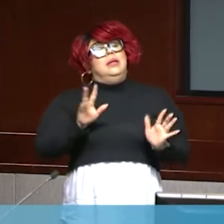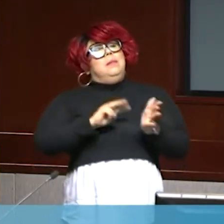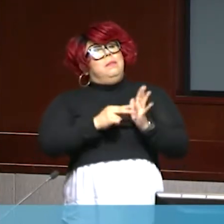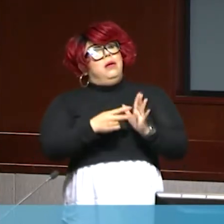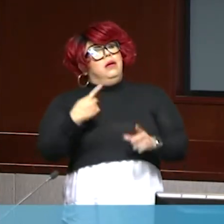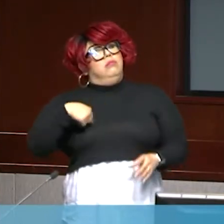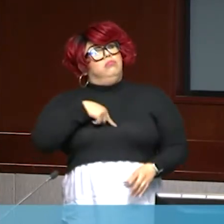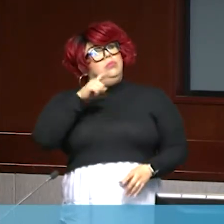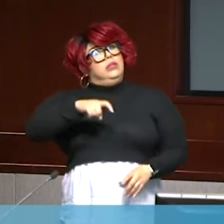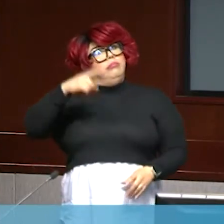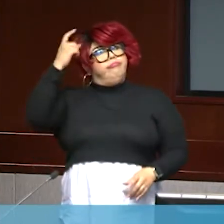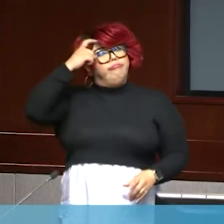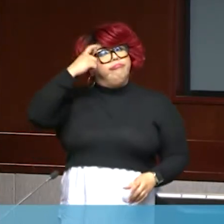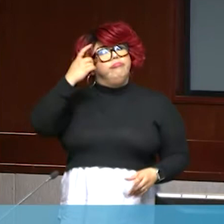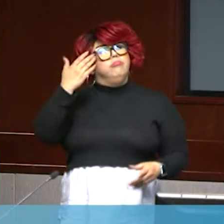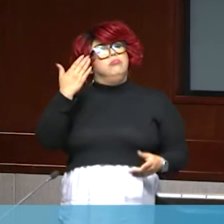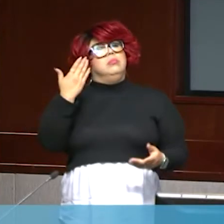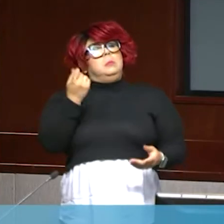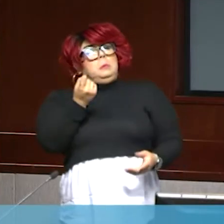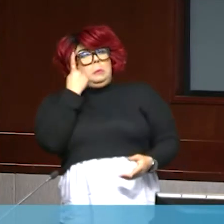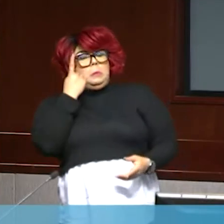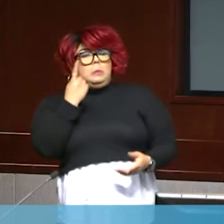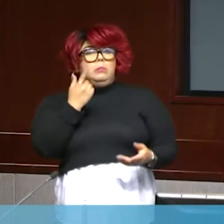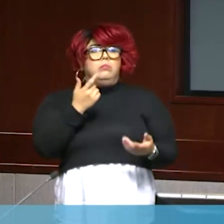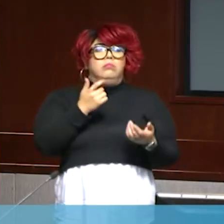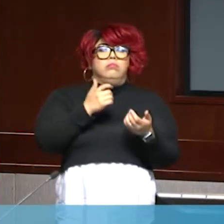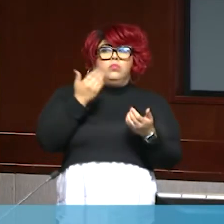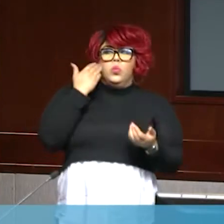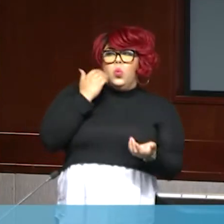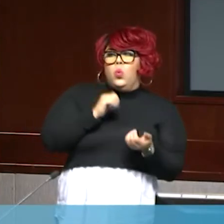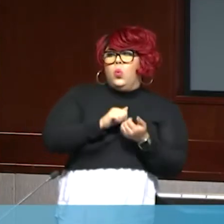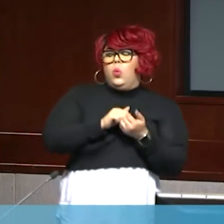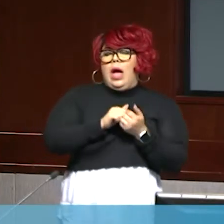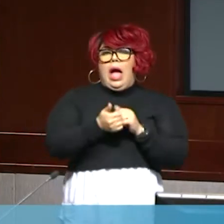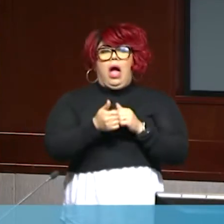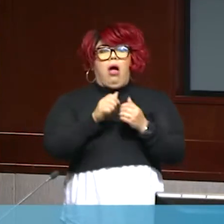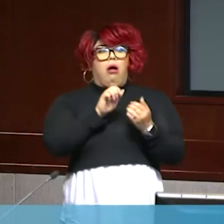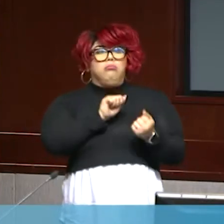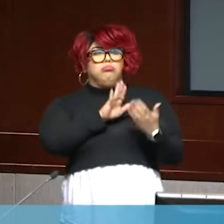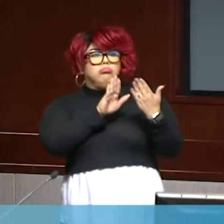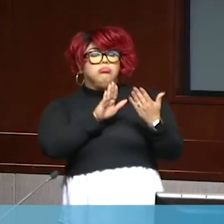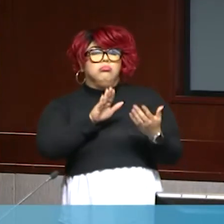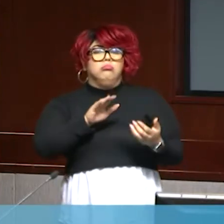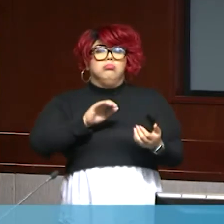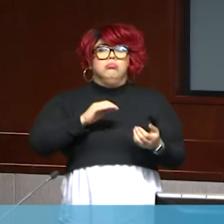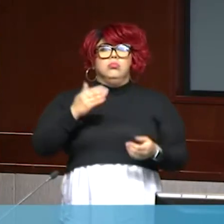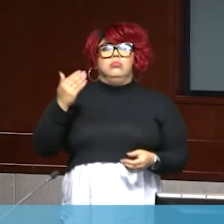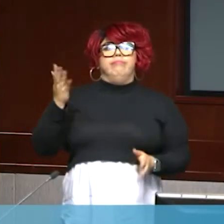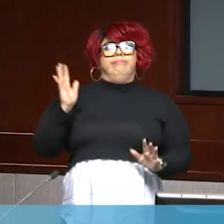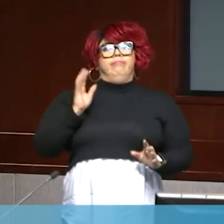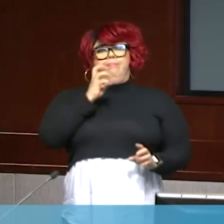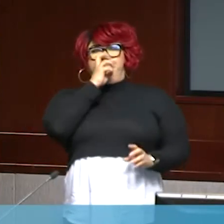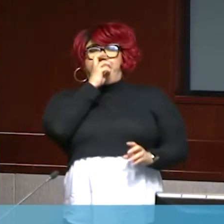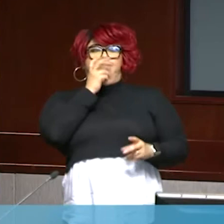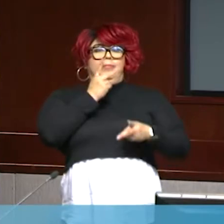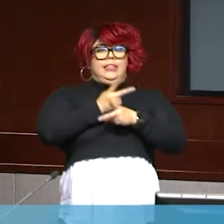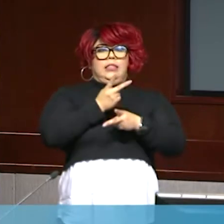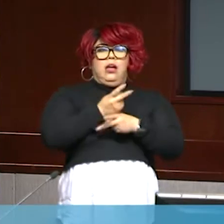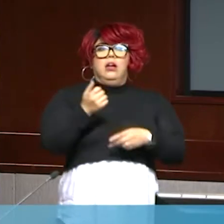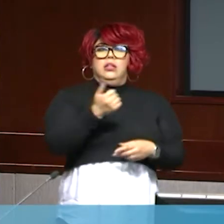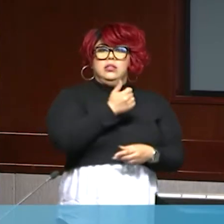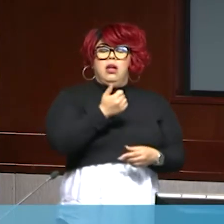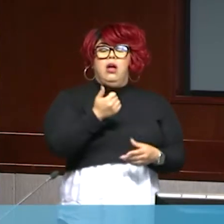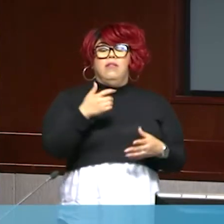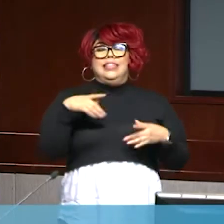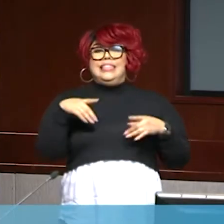that, be aware of that, be hyper-vigilant about that while we